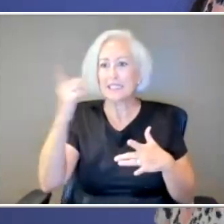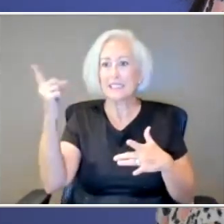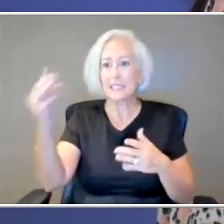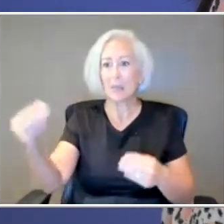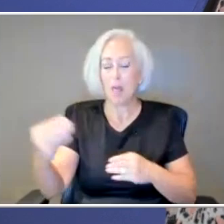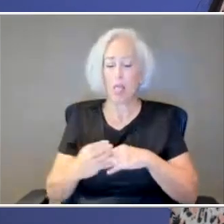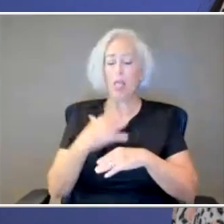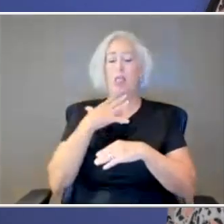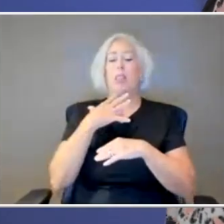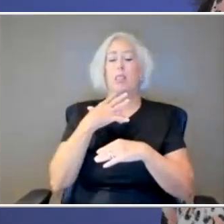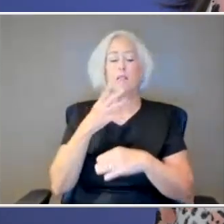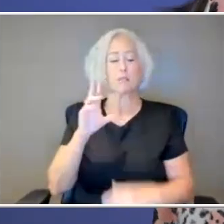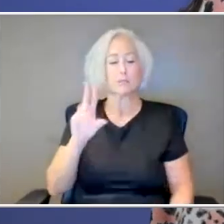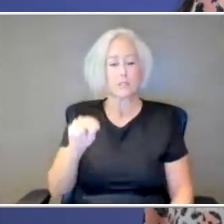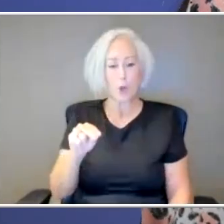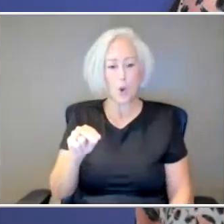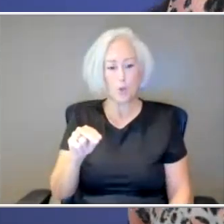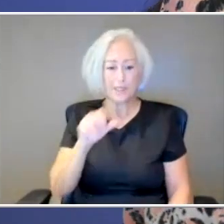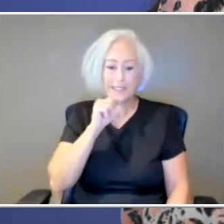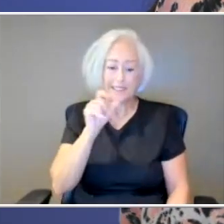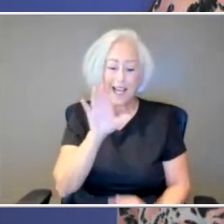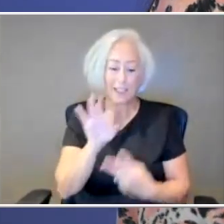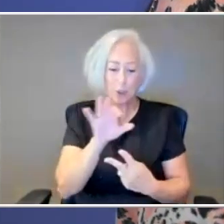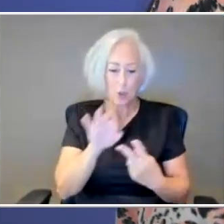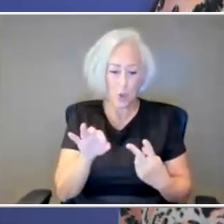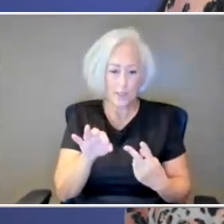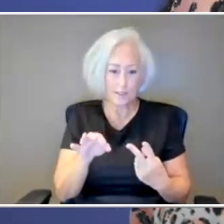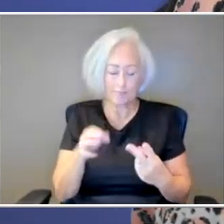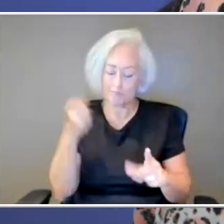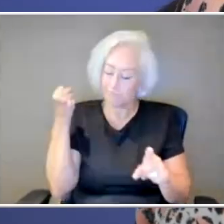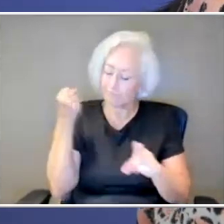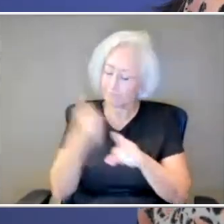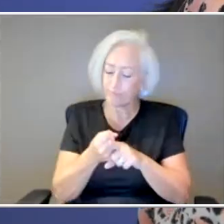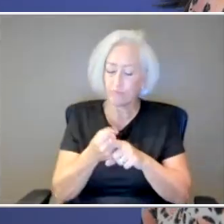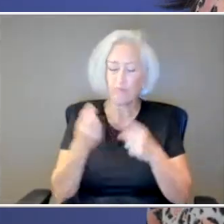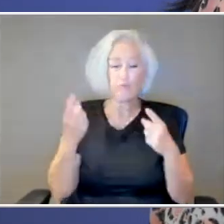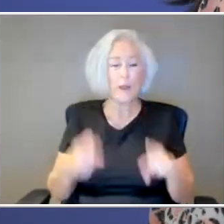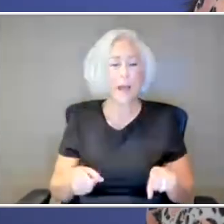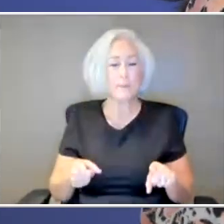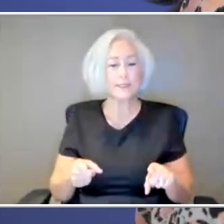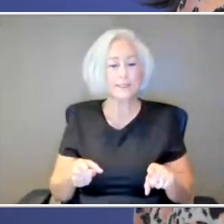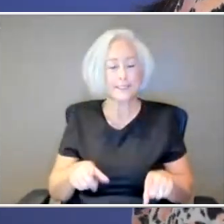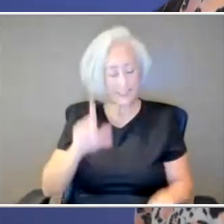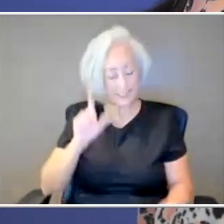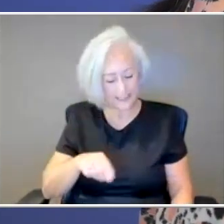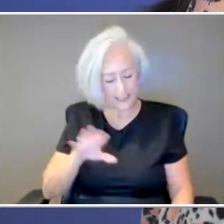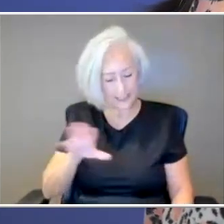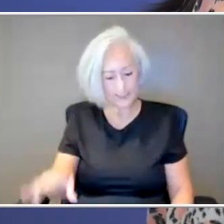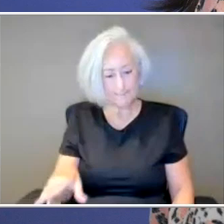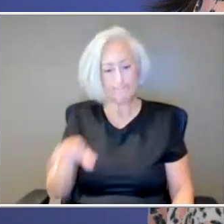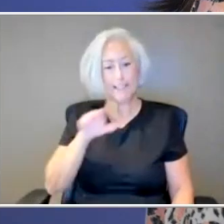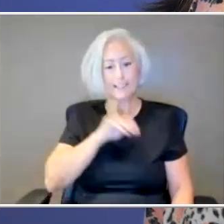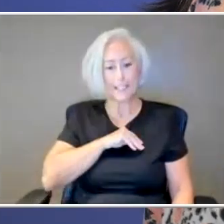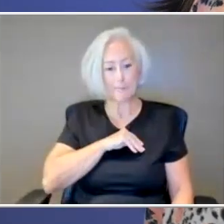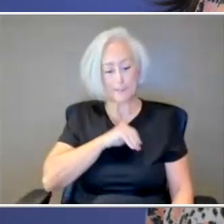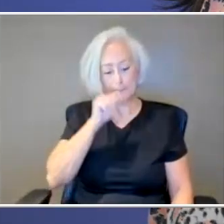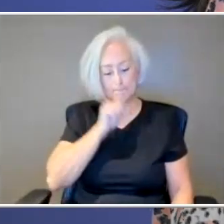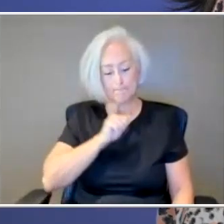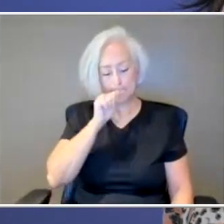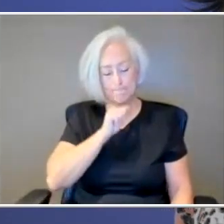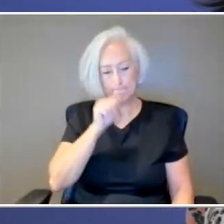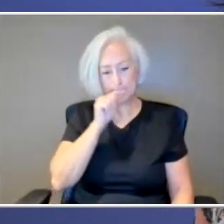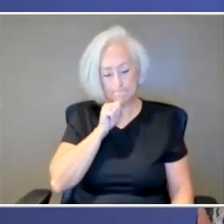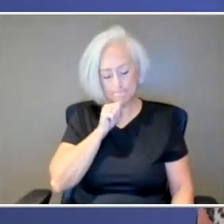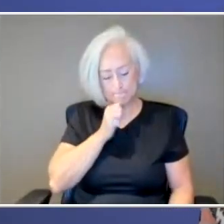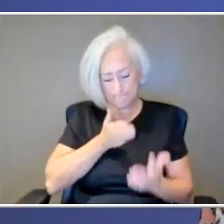just. It's not a choice. It's not a choice. It happens, and you've got to just take those snowballs as they come, and